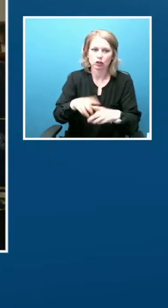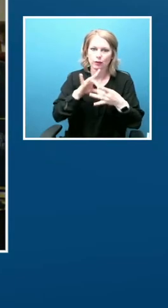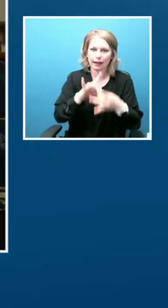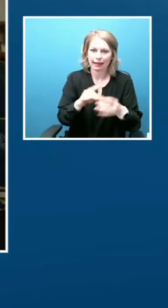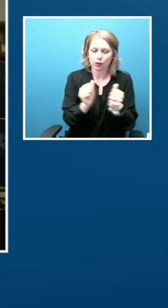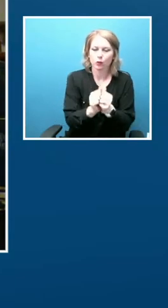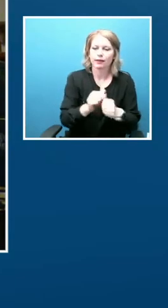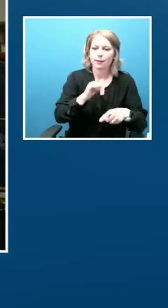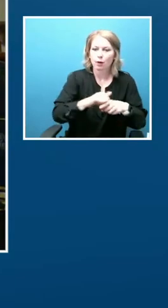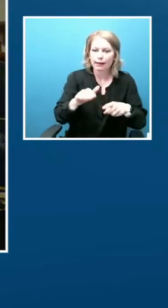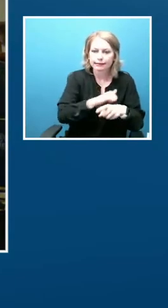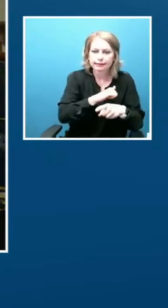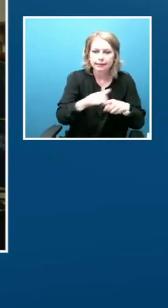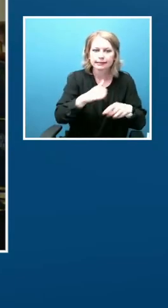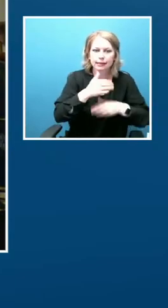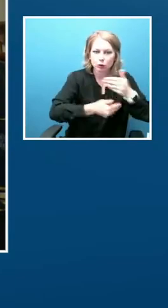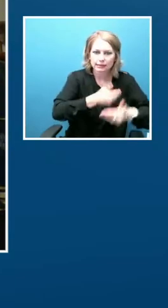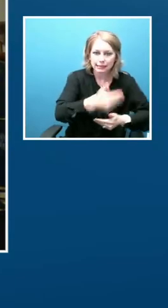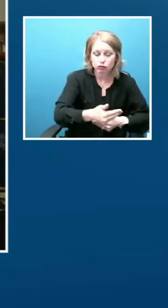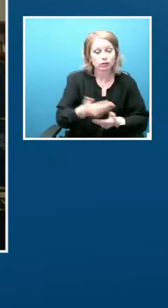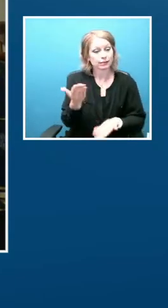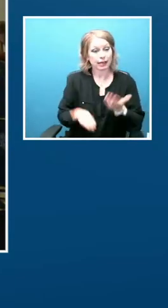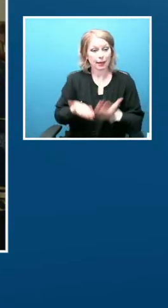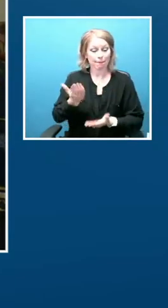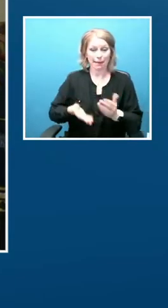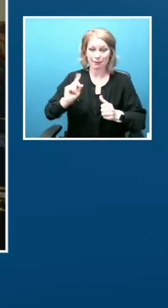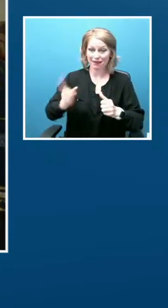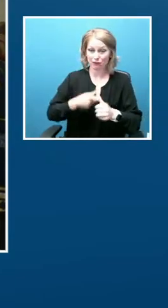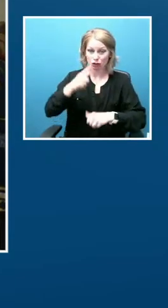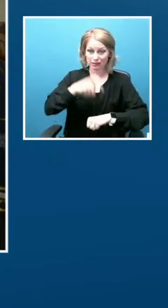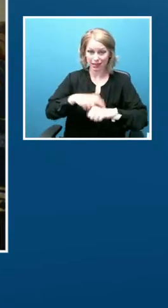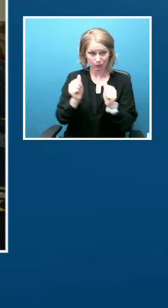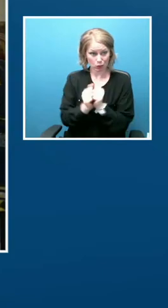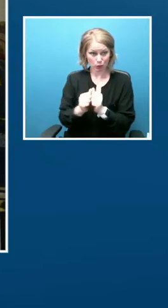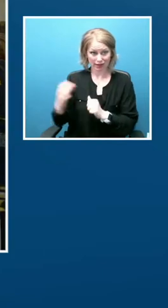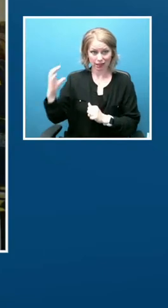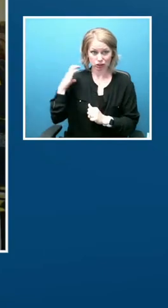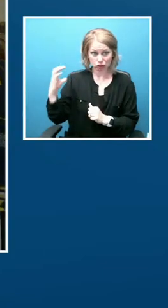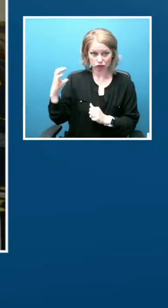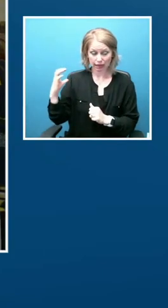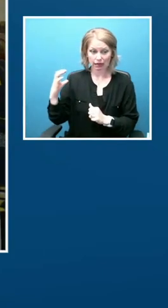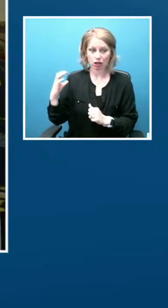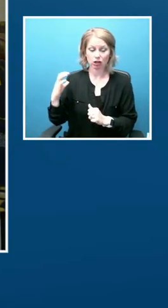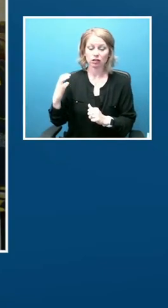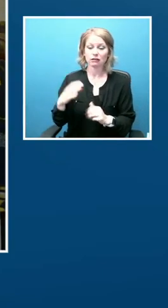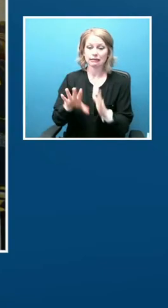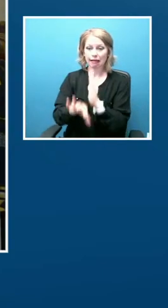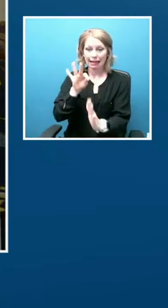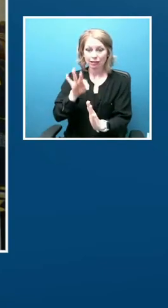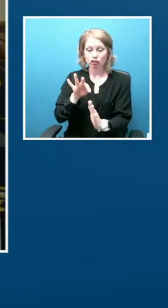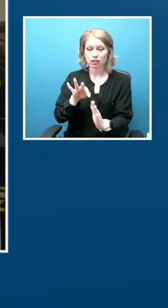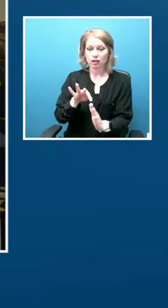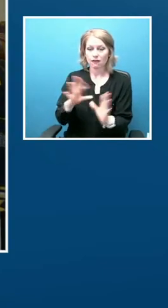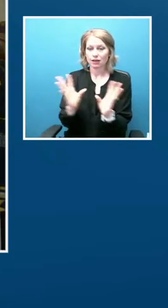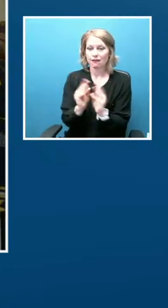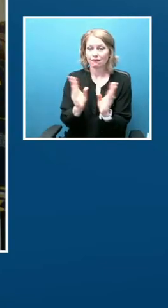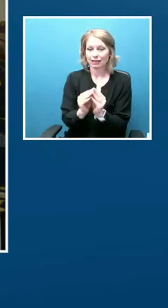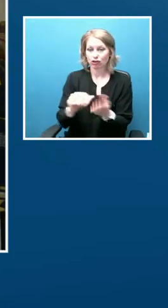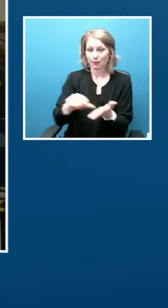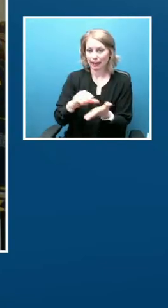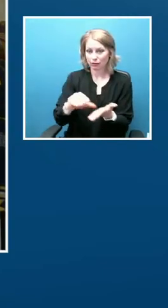been the first ever challenge to the chair's selection of convention pages. Despite Ms.